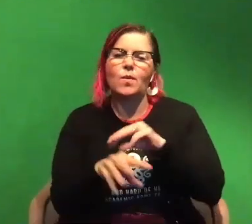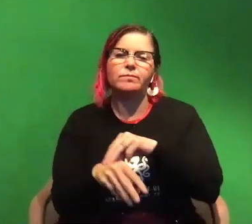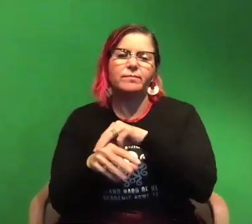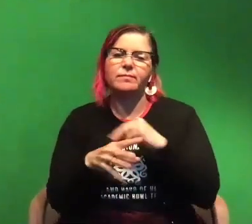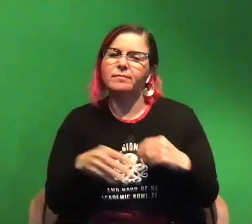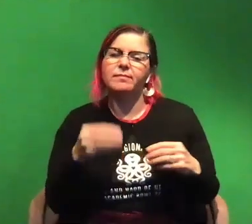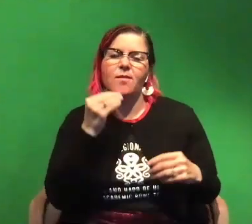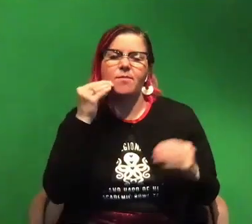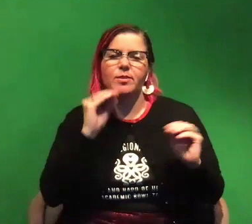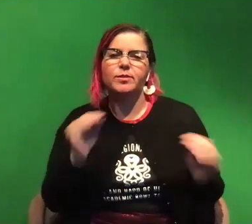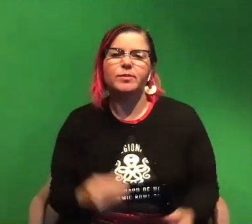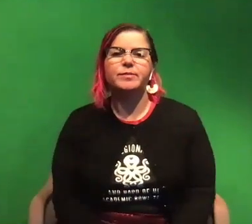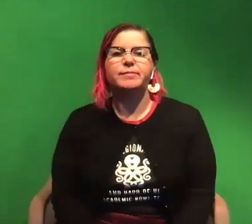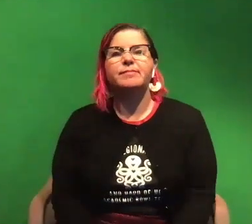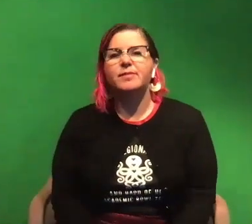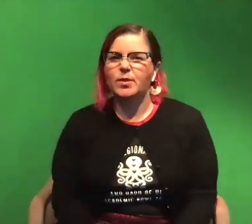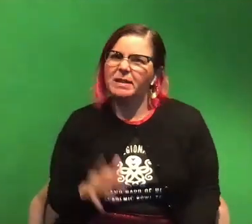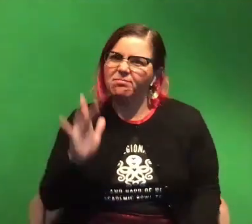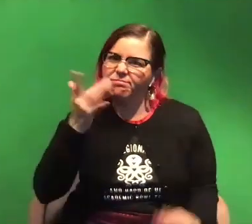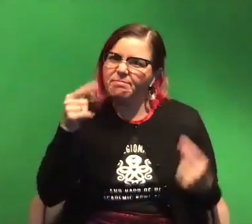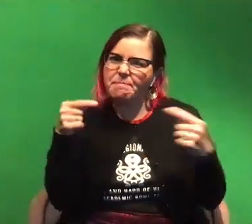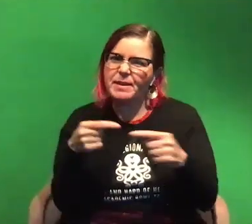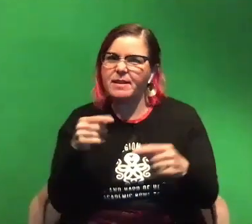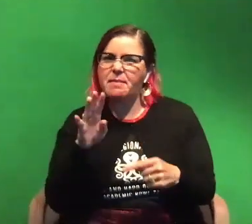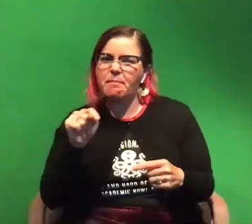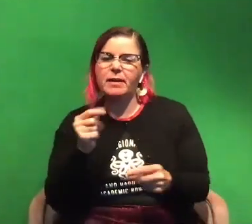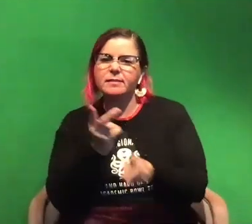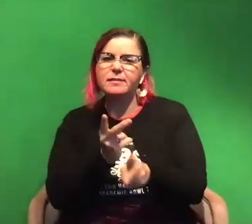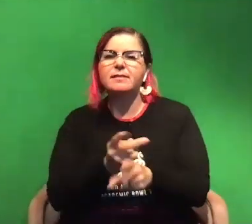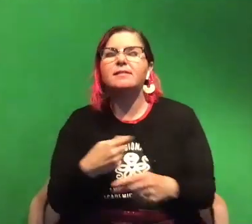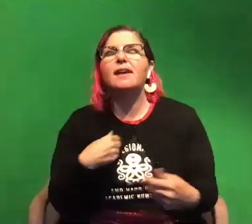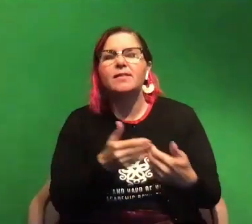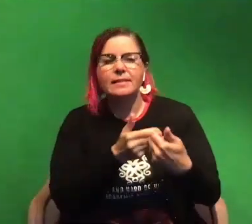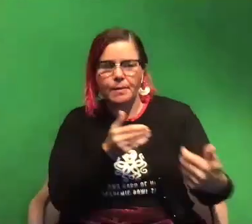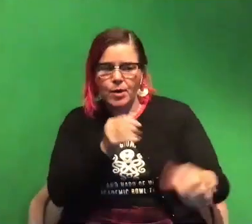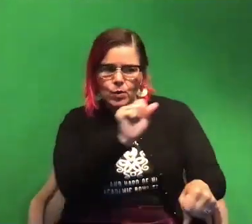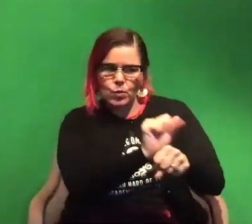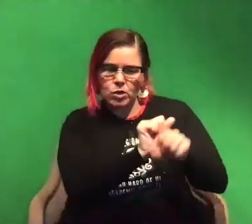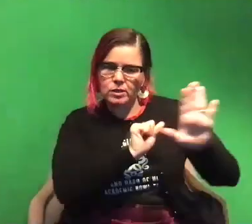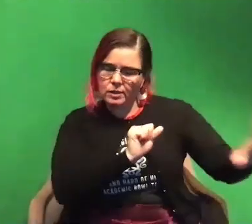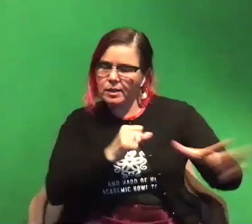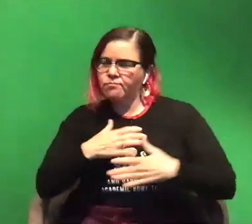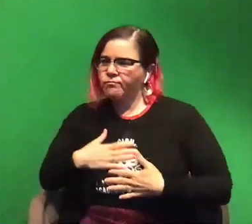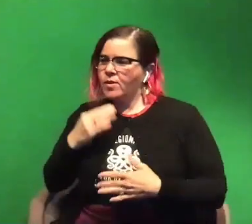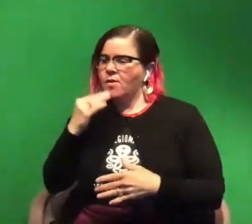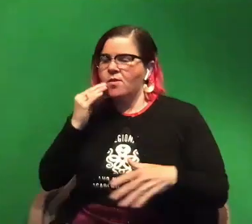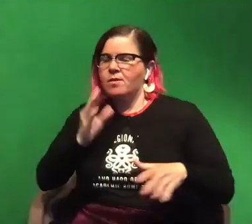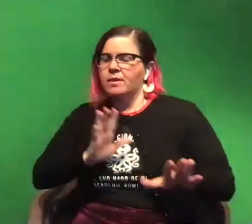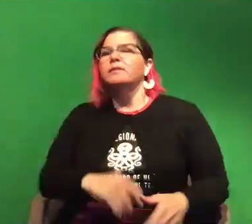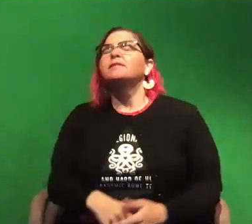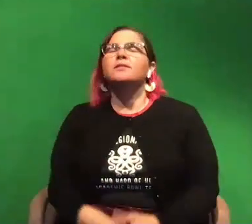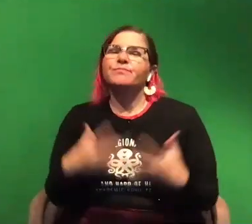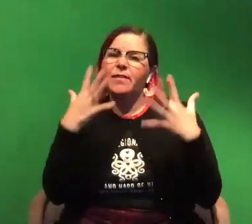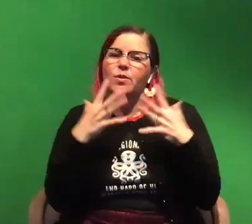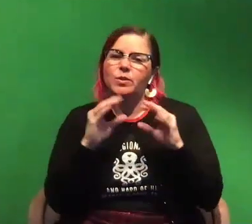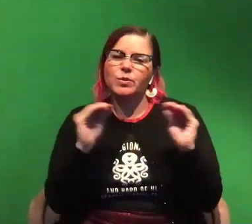They're a pain in the butt. Yeah, we need a little division from work and you know, leisure at home. So unfortunately, we don't have any for